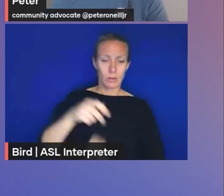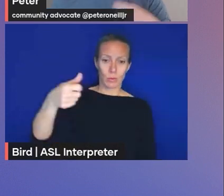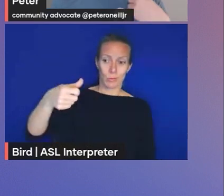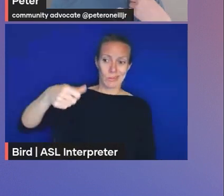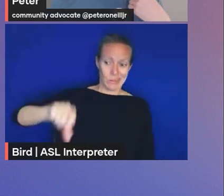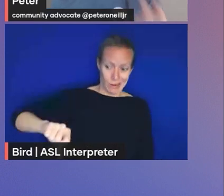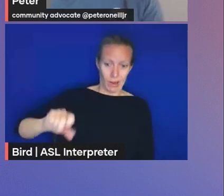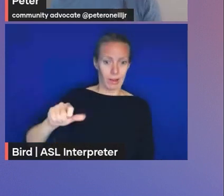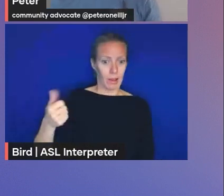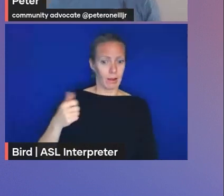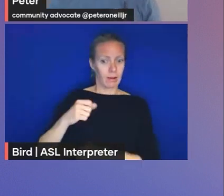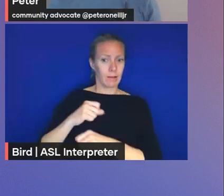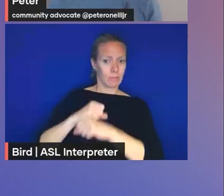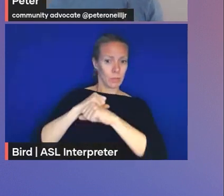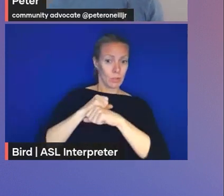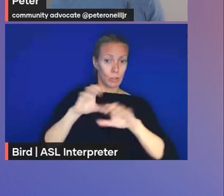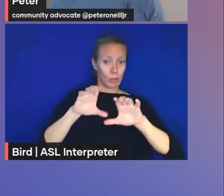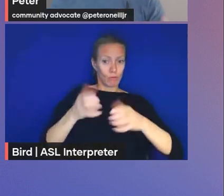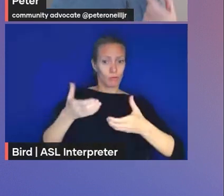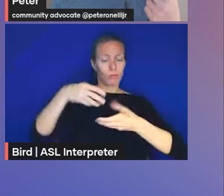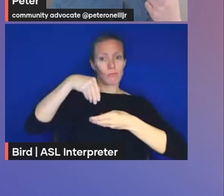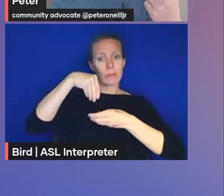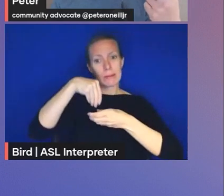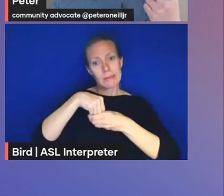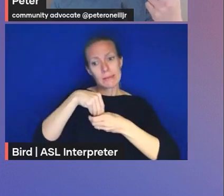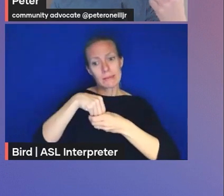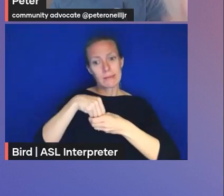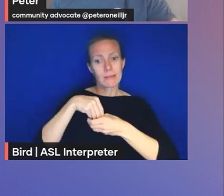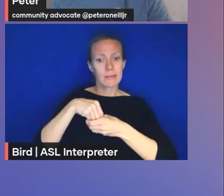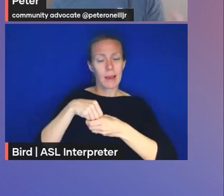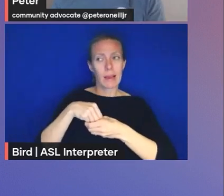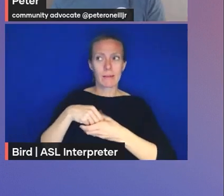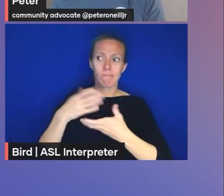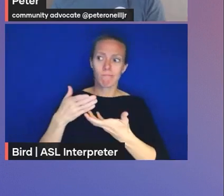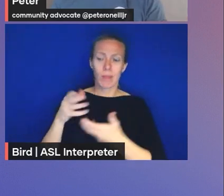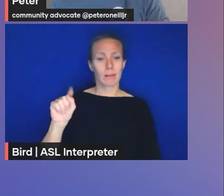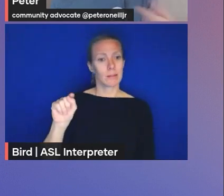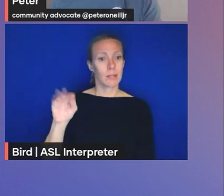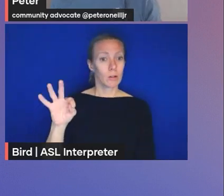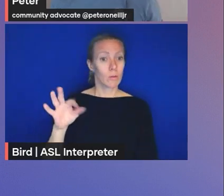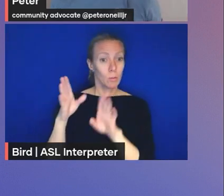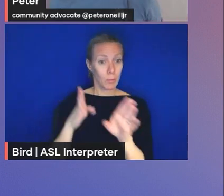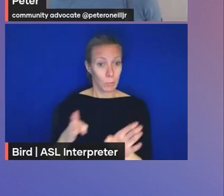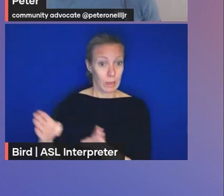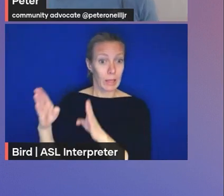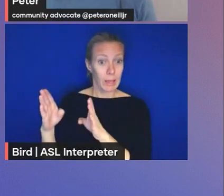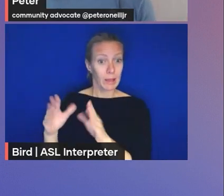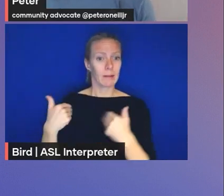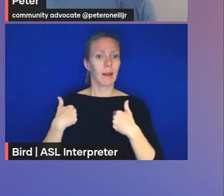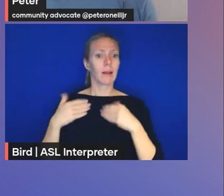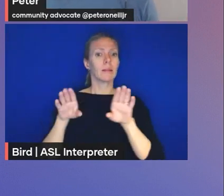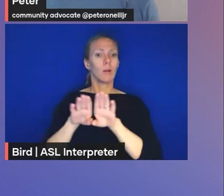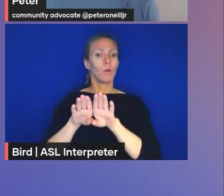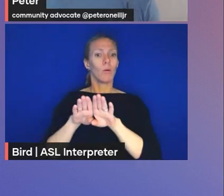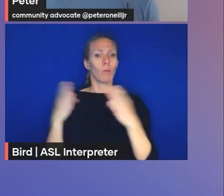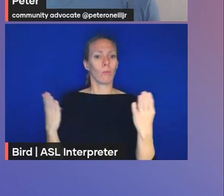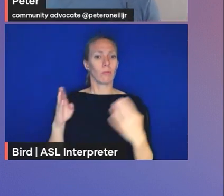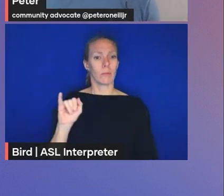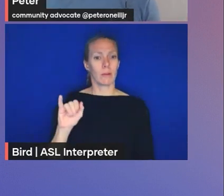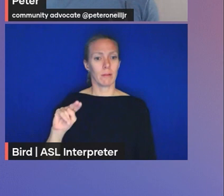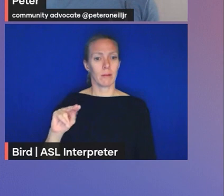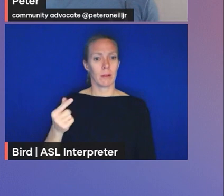security groups inside of the Terraform plan that has an open ingress. And